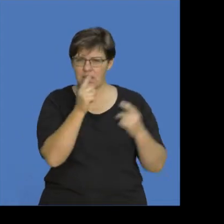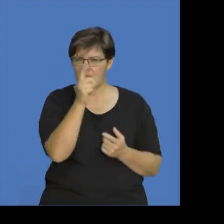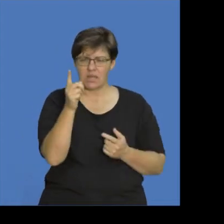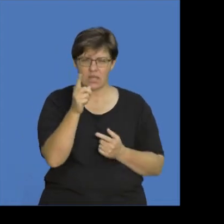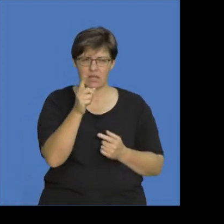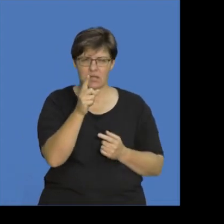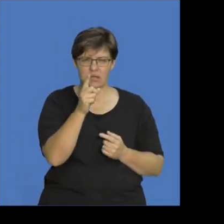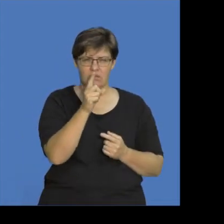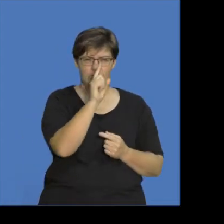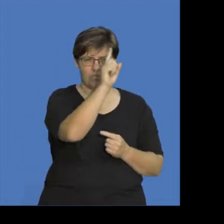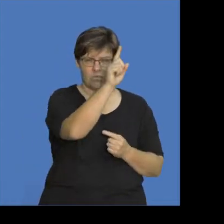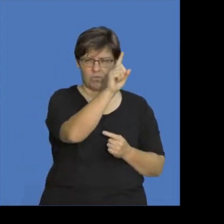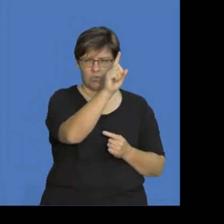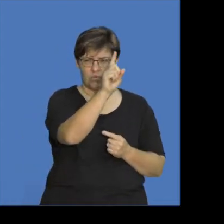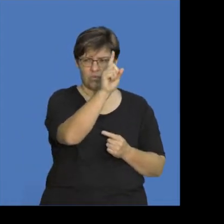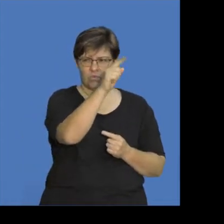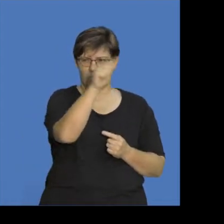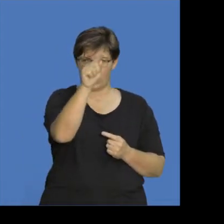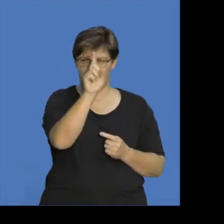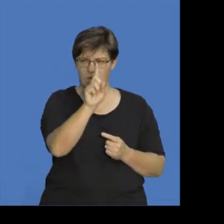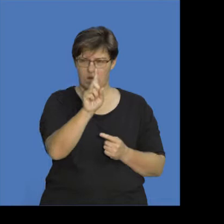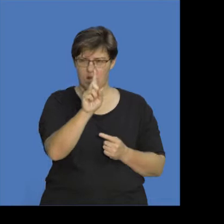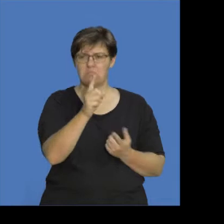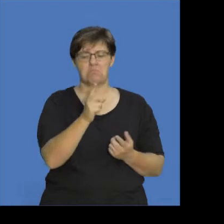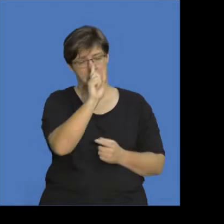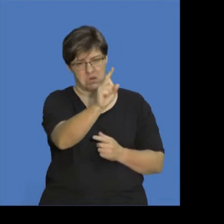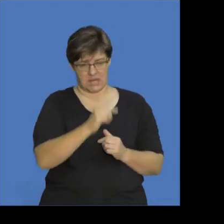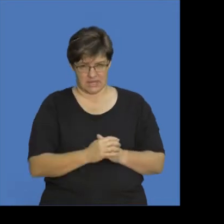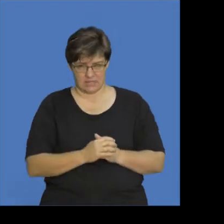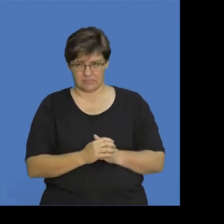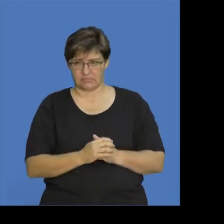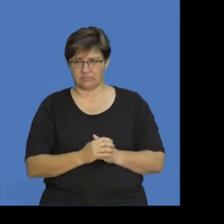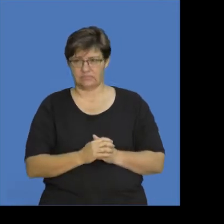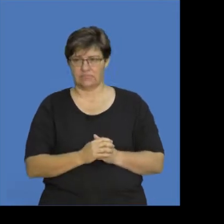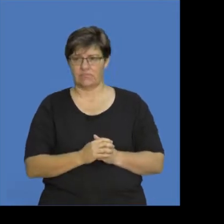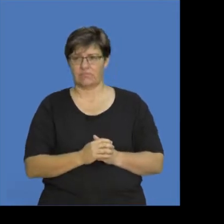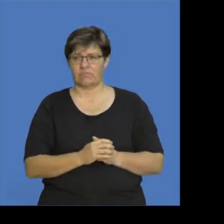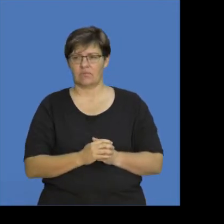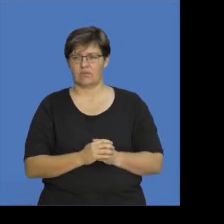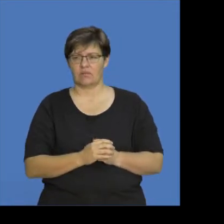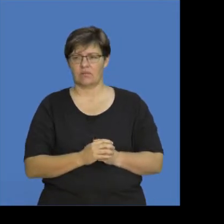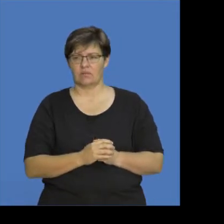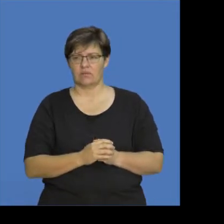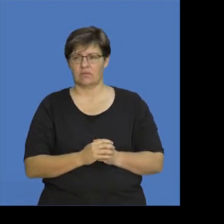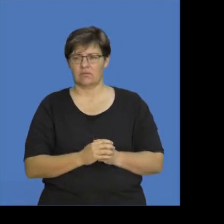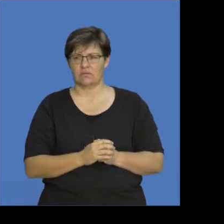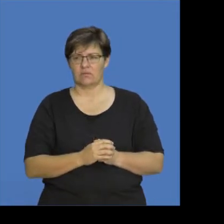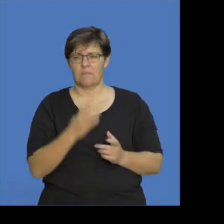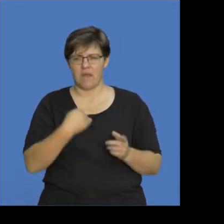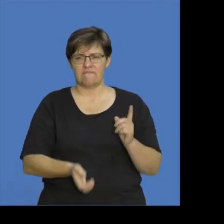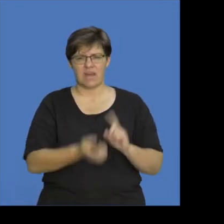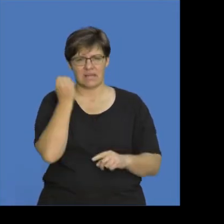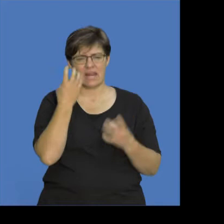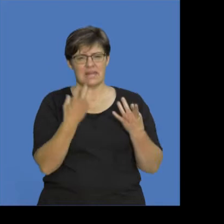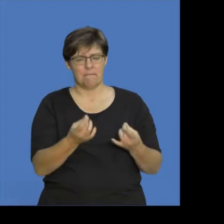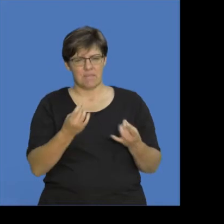count them. We have 0, 1 there. I can do a tally, which is 1, 0 there. I'm trying